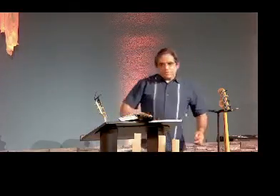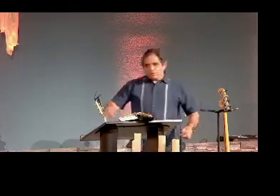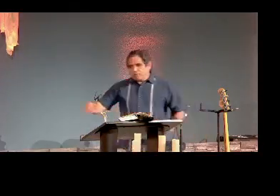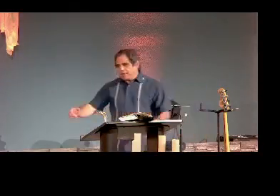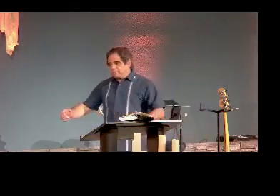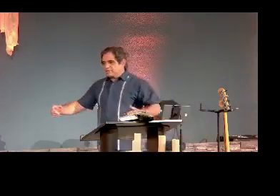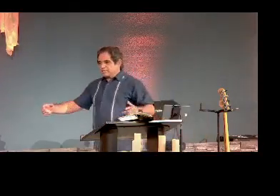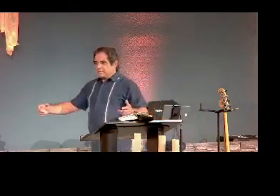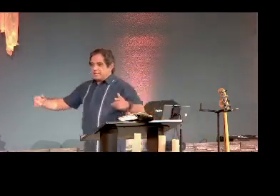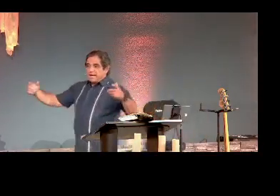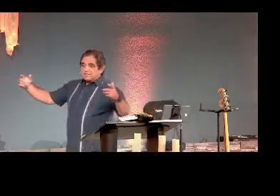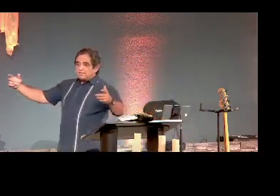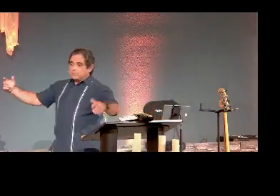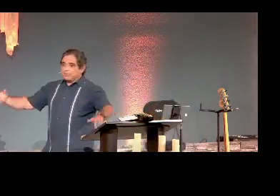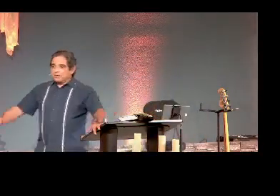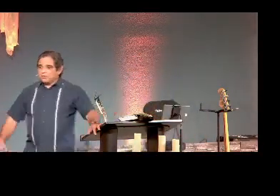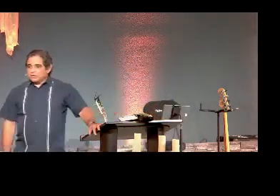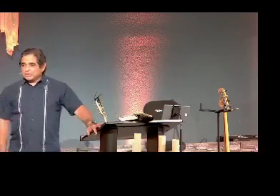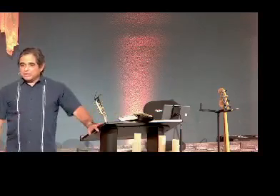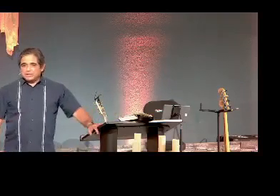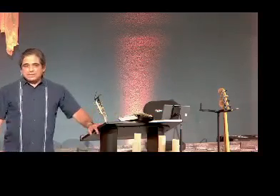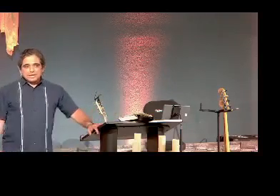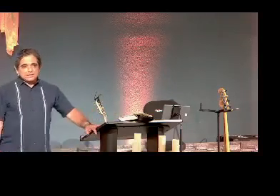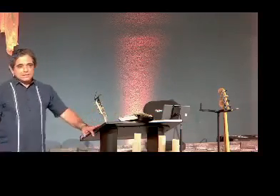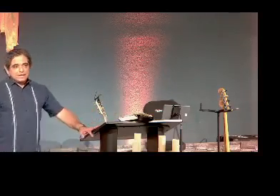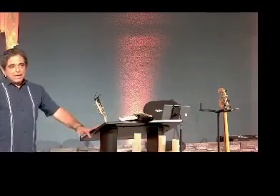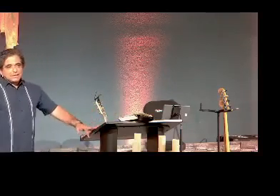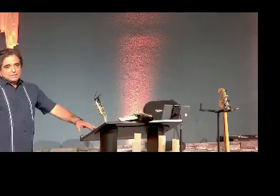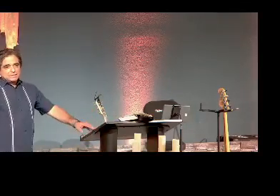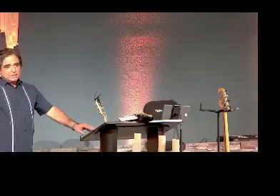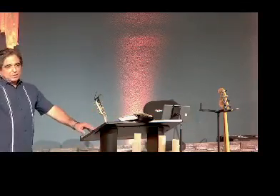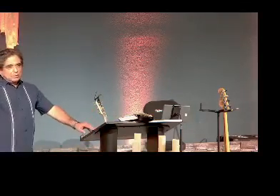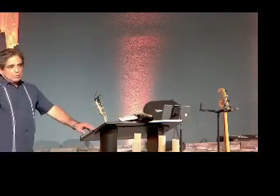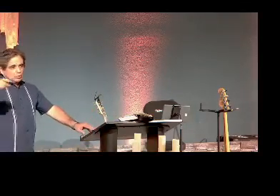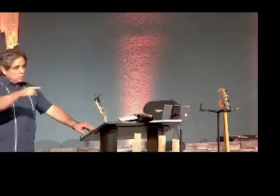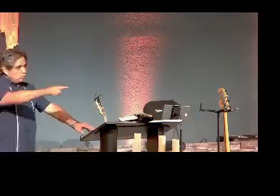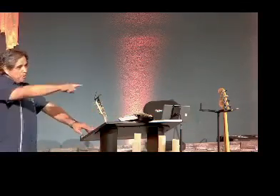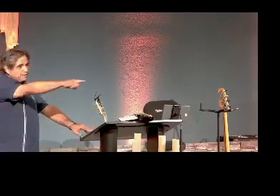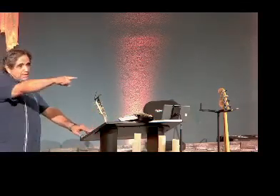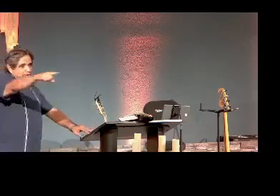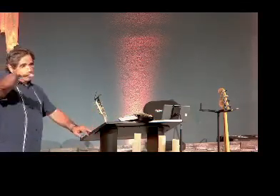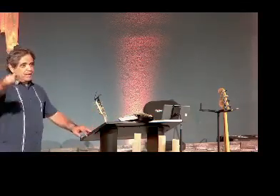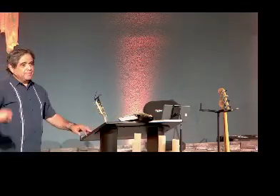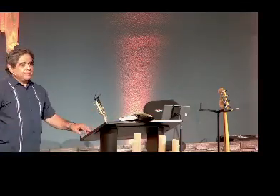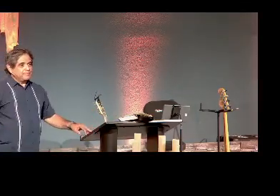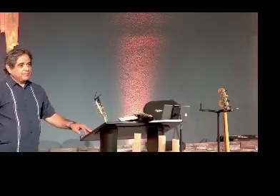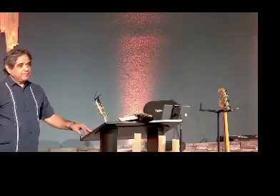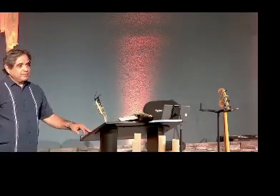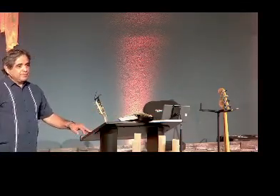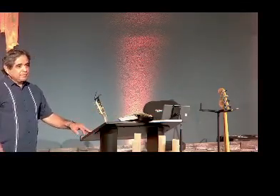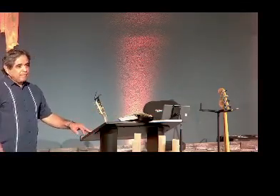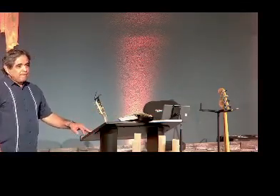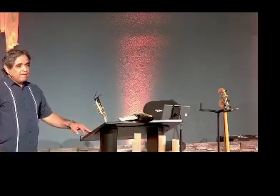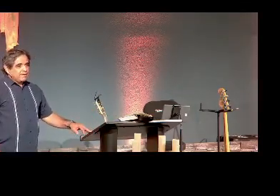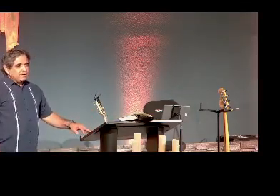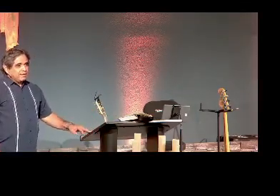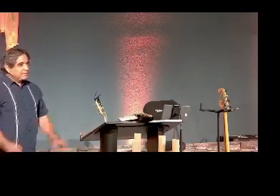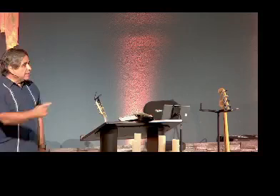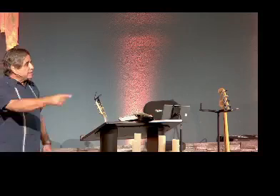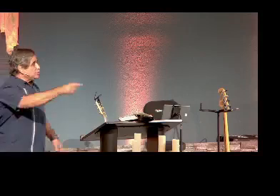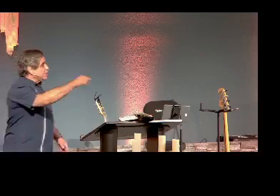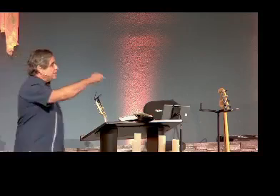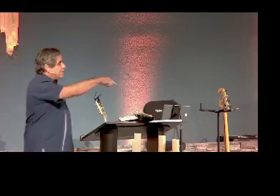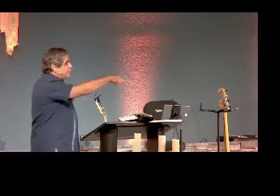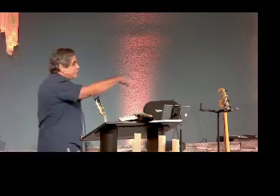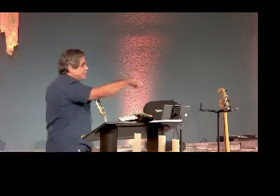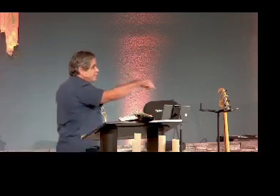the Gospel of Matthew 16. He asks a very profound question. He says, and he asks, who do men say that I am?